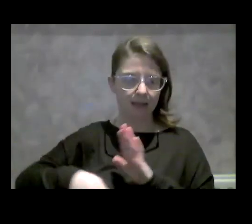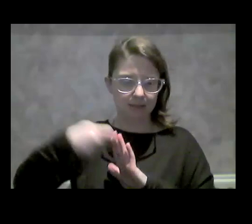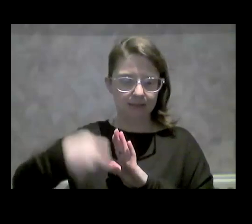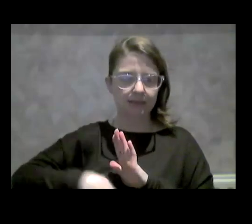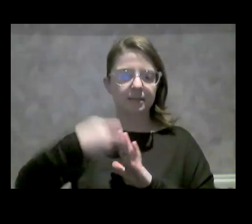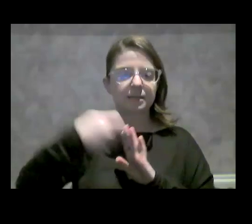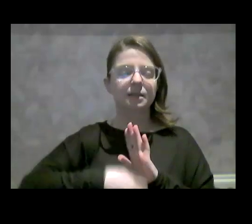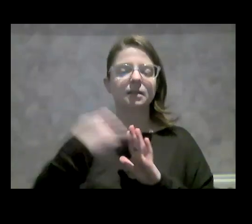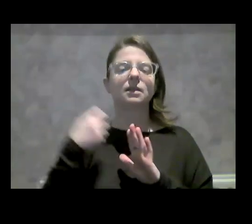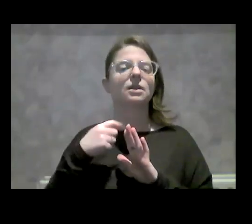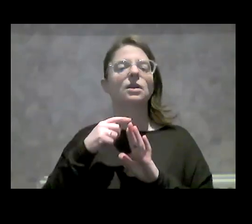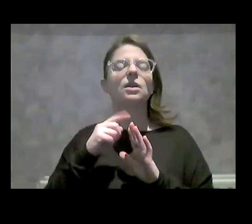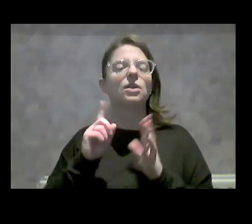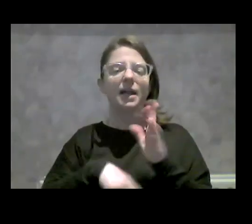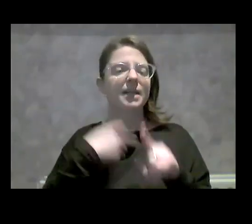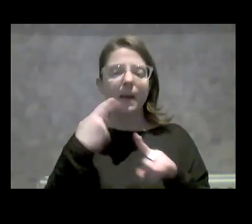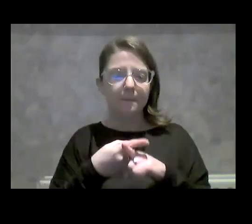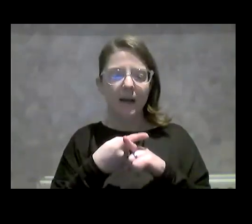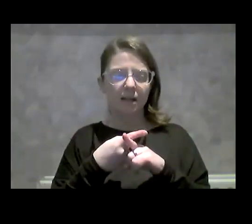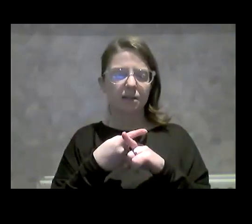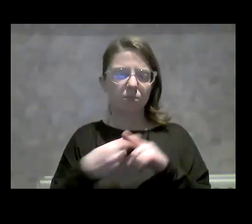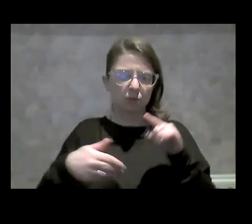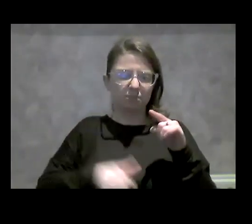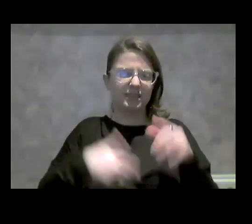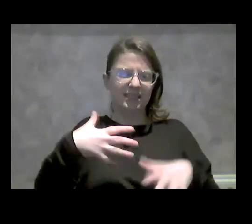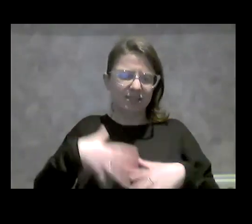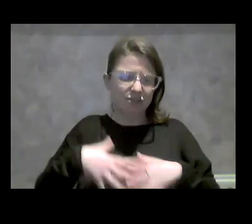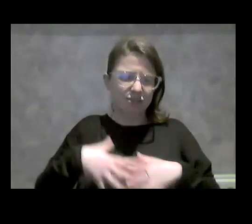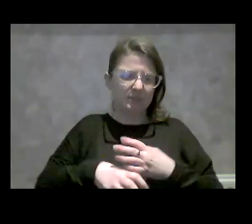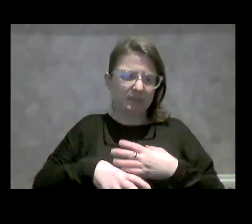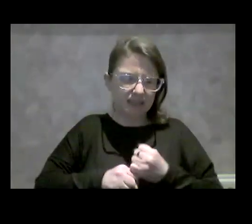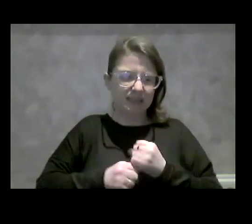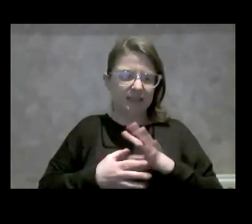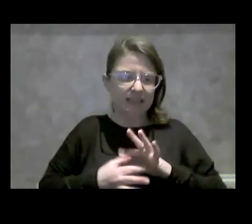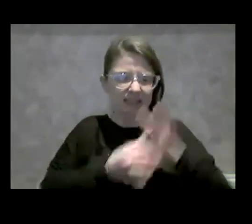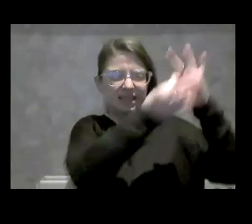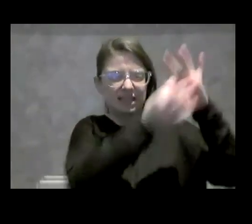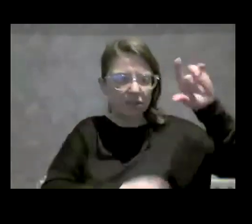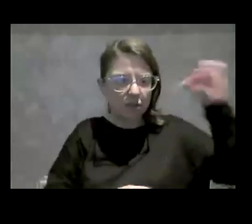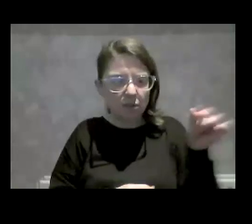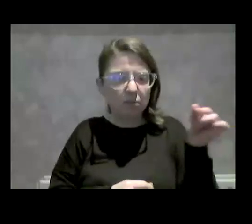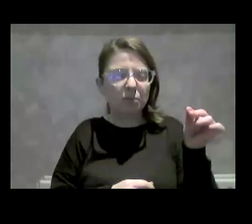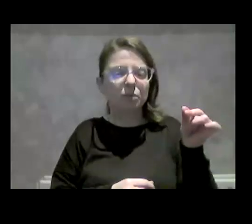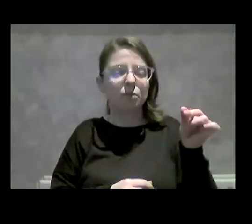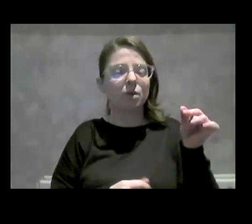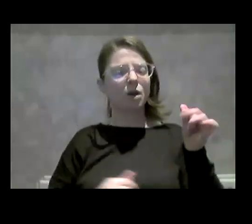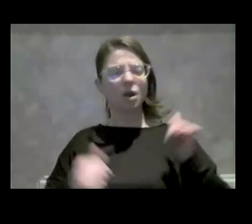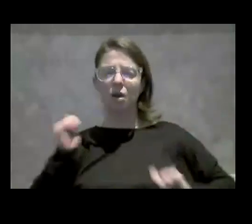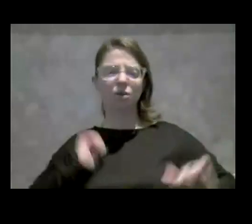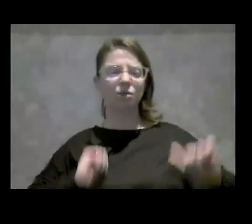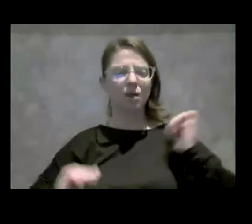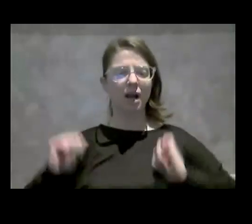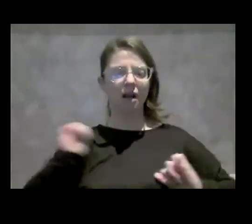in sleeve tampax but bitter cramps, sinking with moon, not swagger but pay